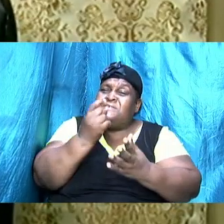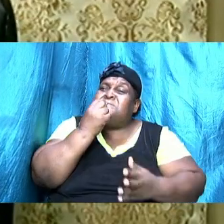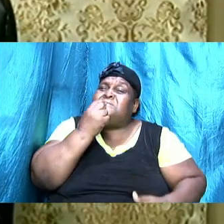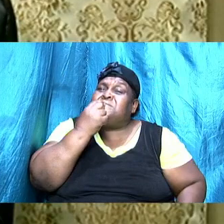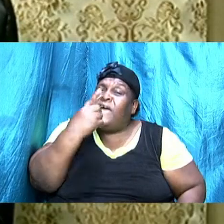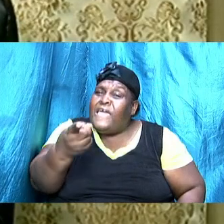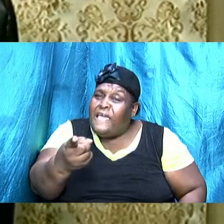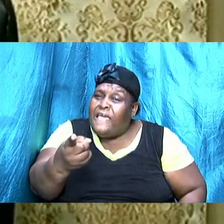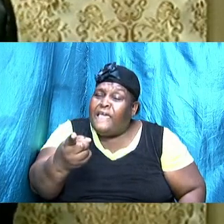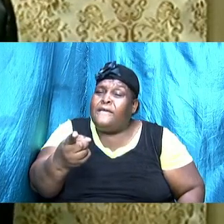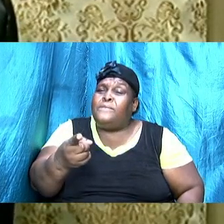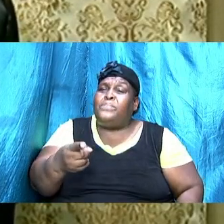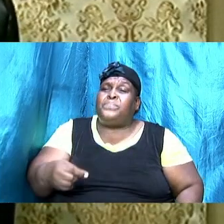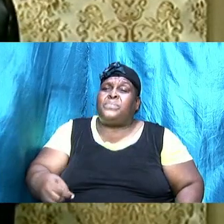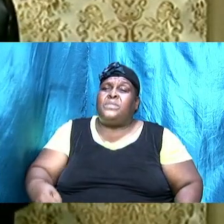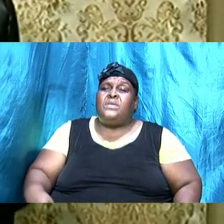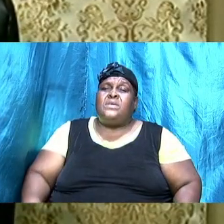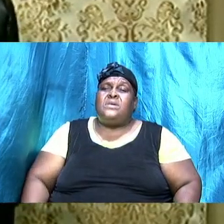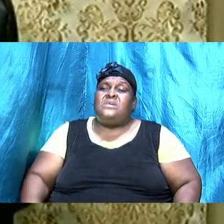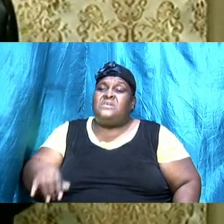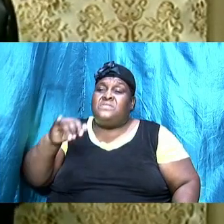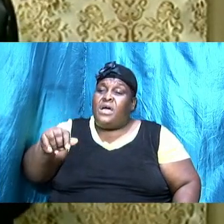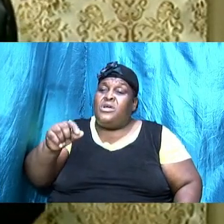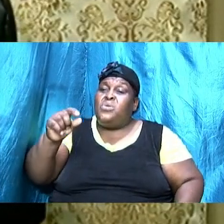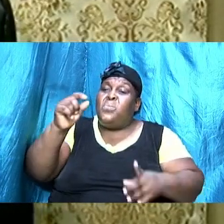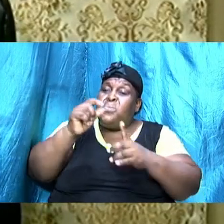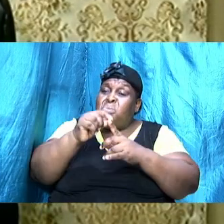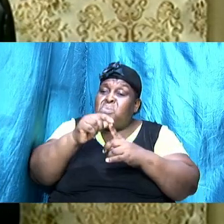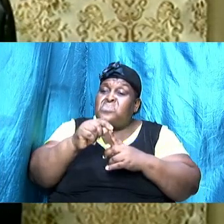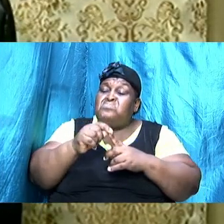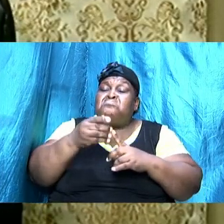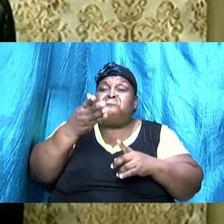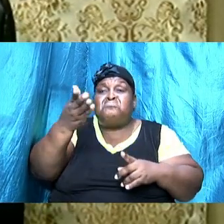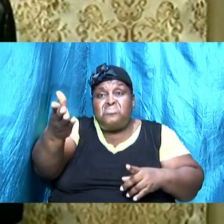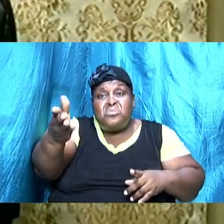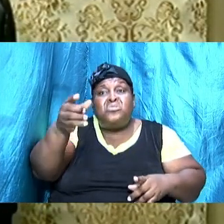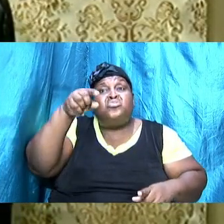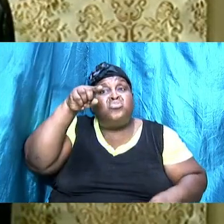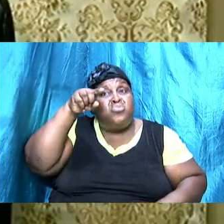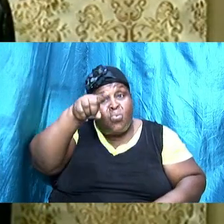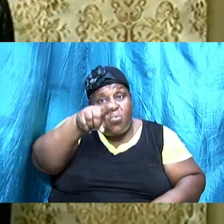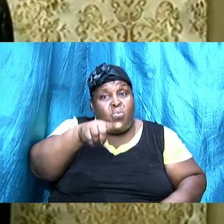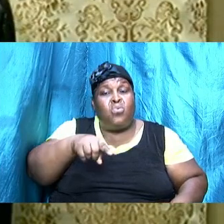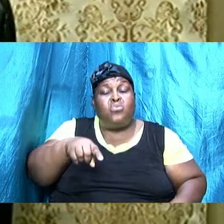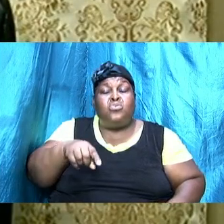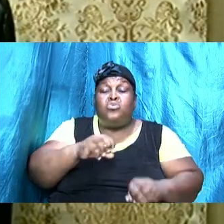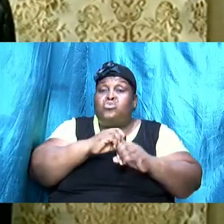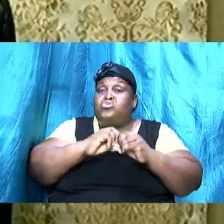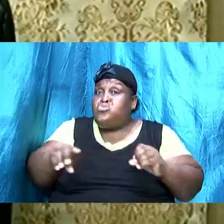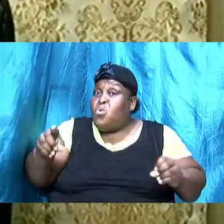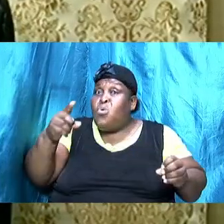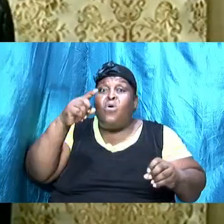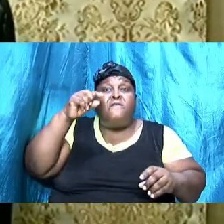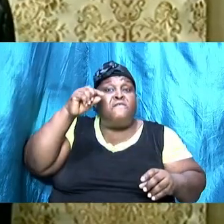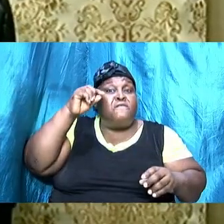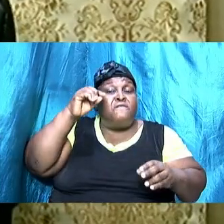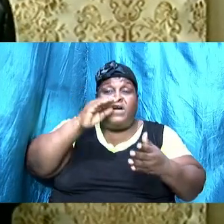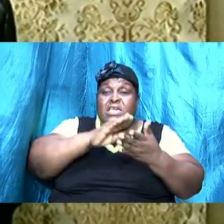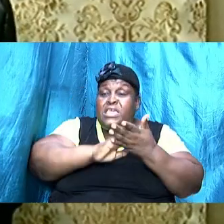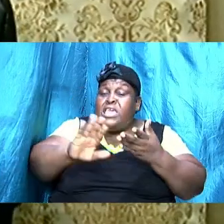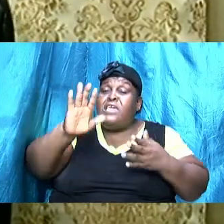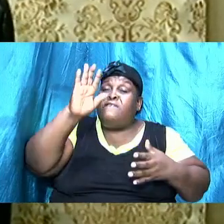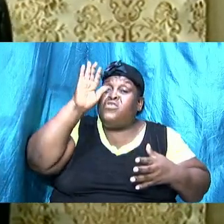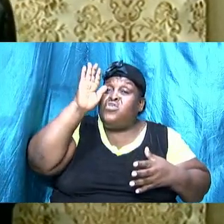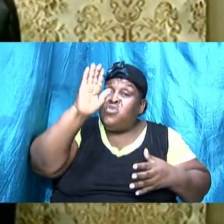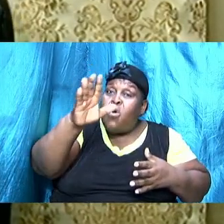declares, and that word is there for you, if you don't forgive your brother or